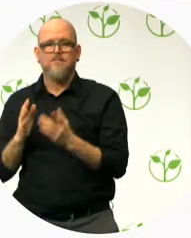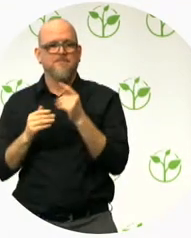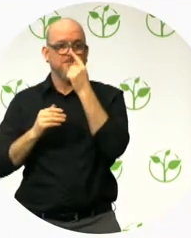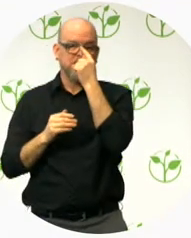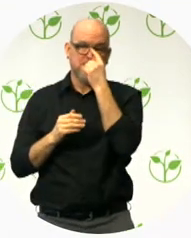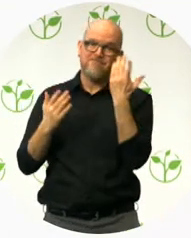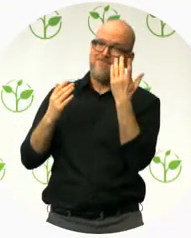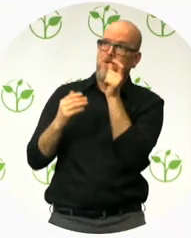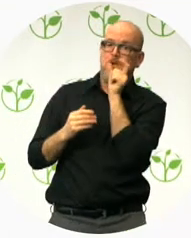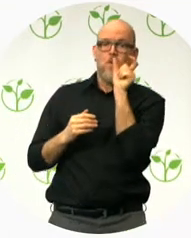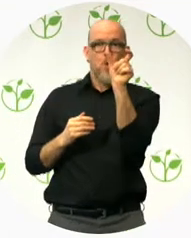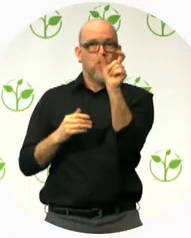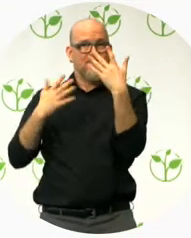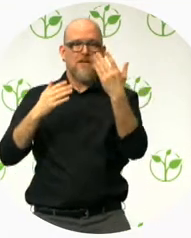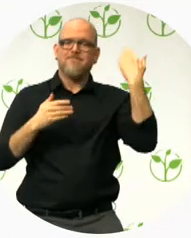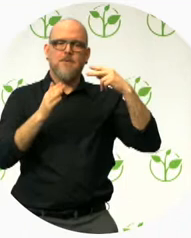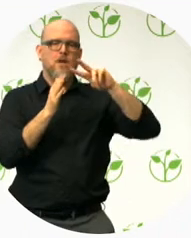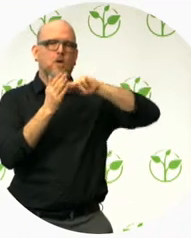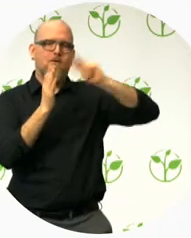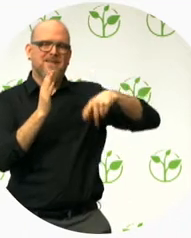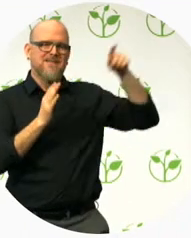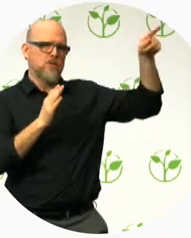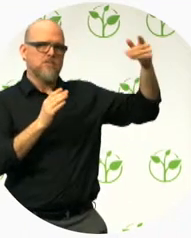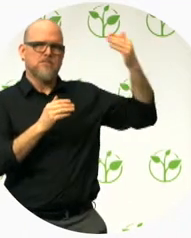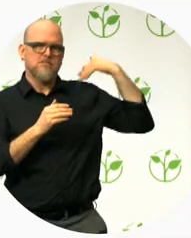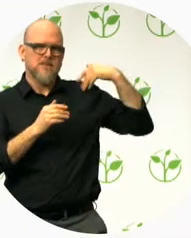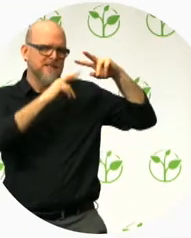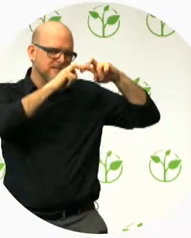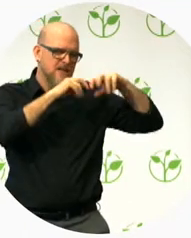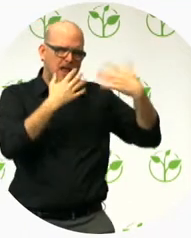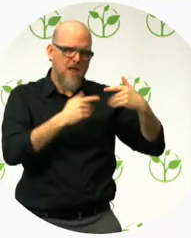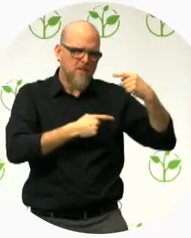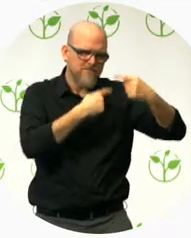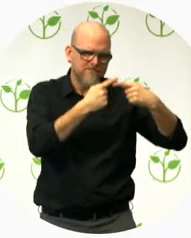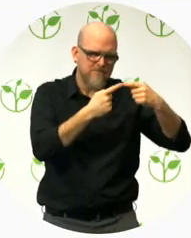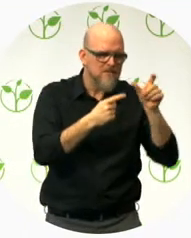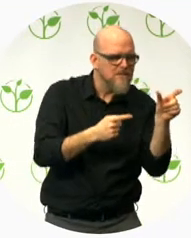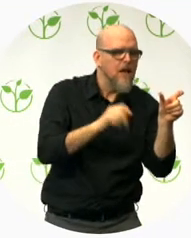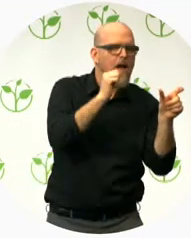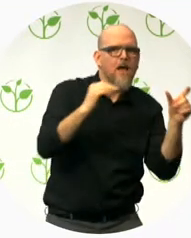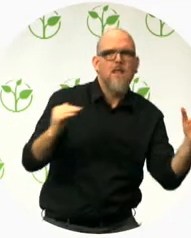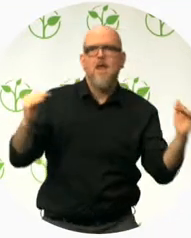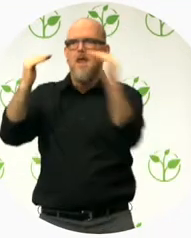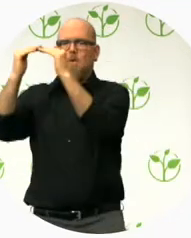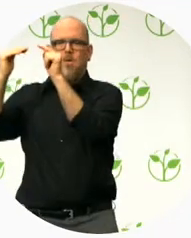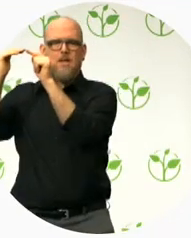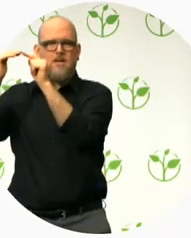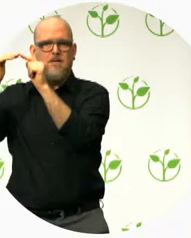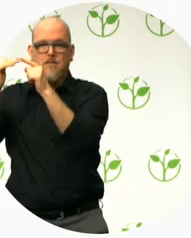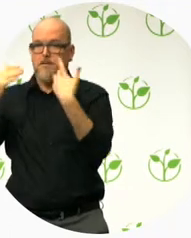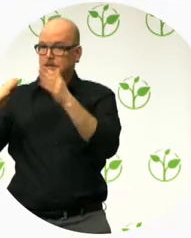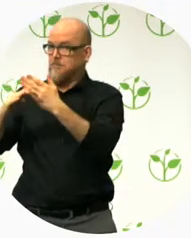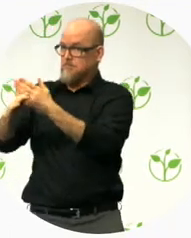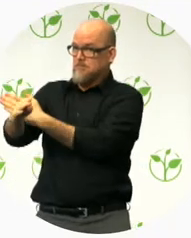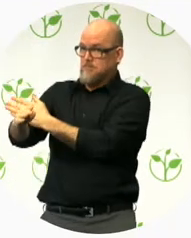Sustainable Development, and as the presenter said earlier on, to leave no one behind. And